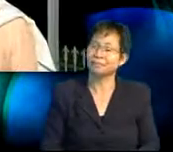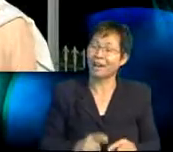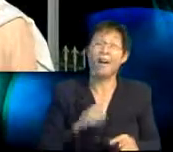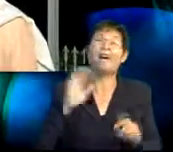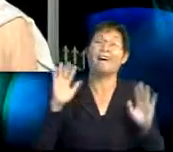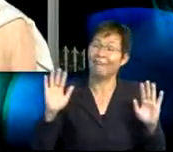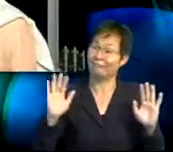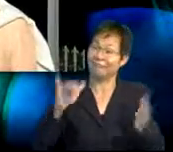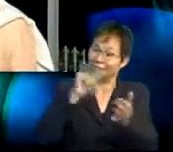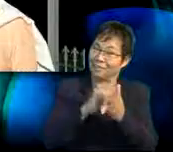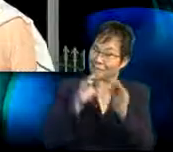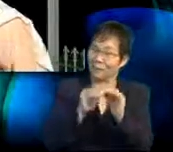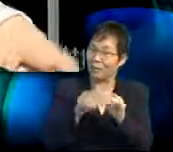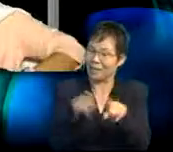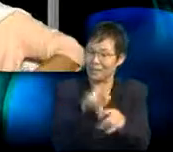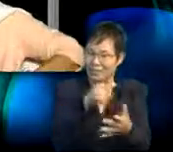Ah, that's more like it.